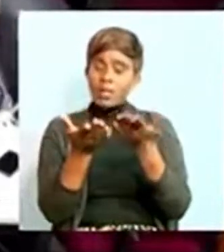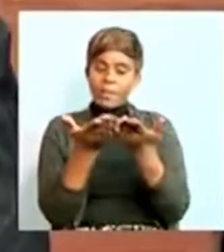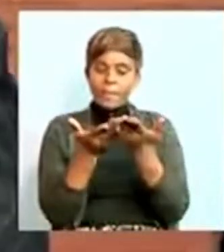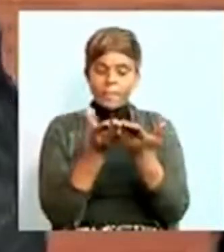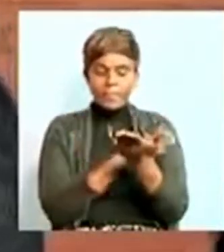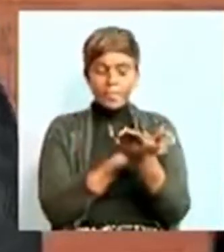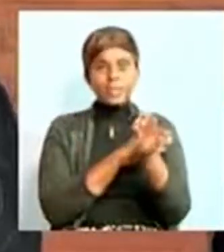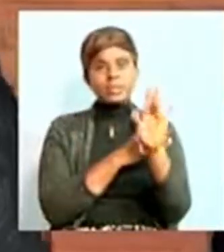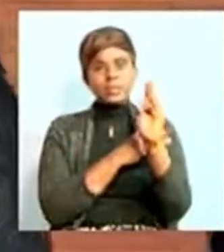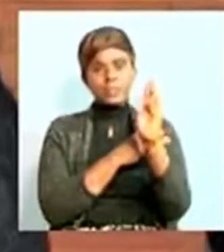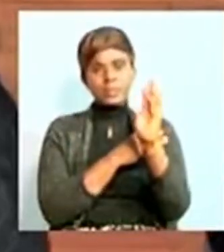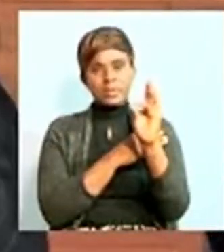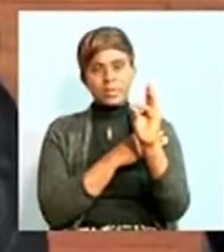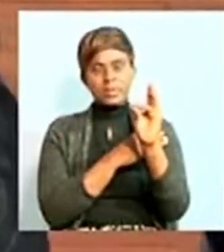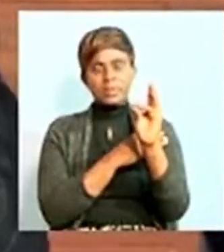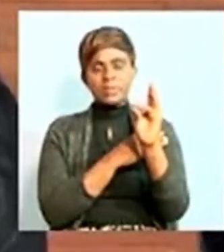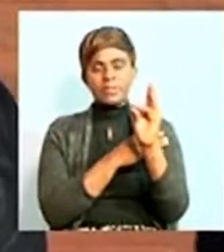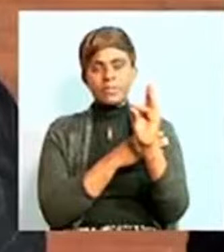page 7